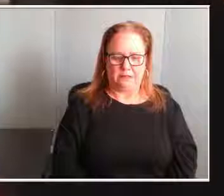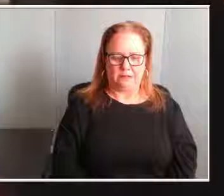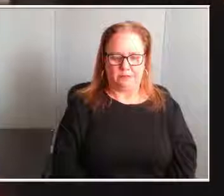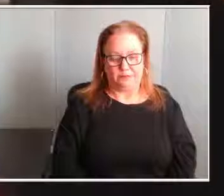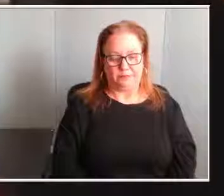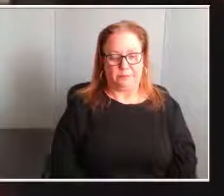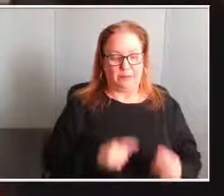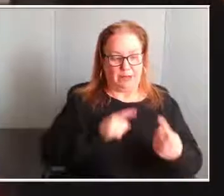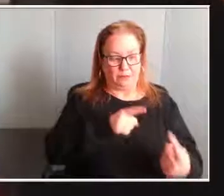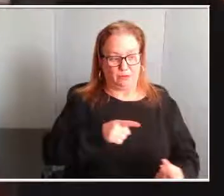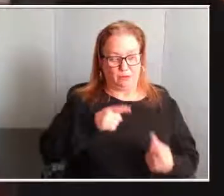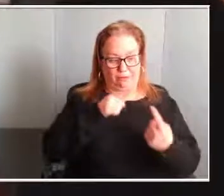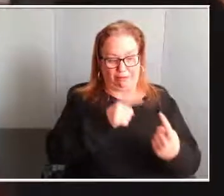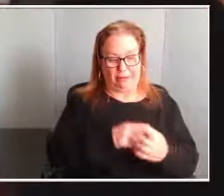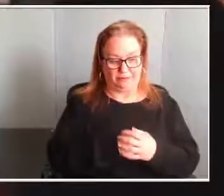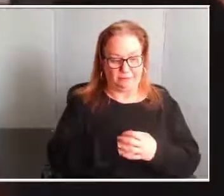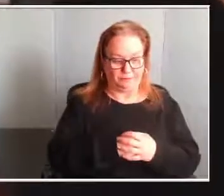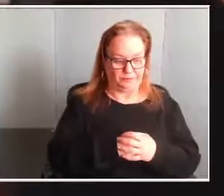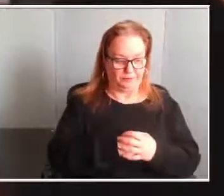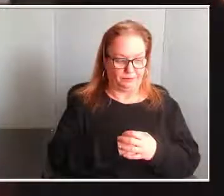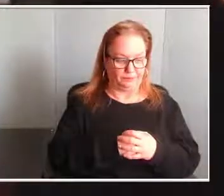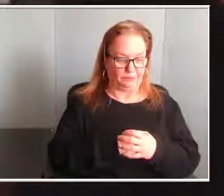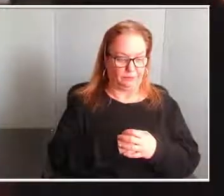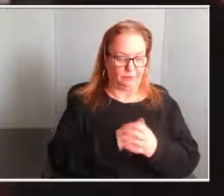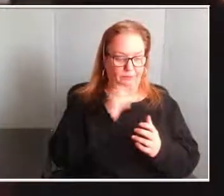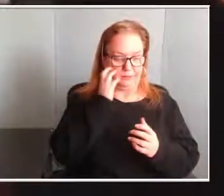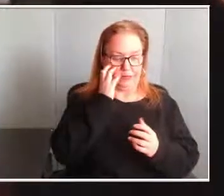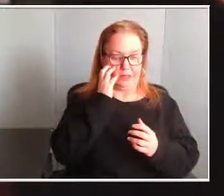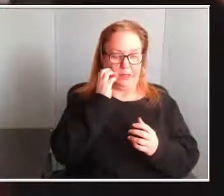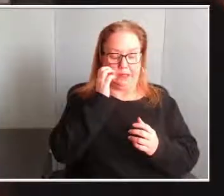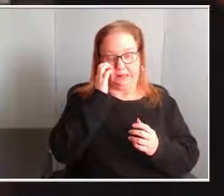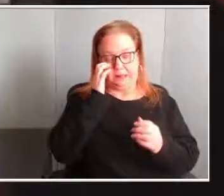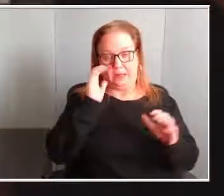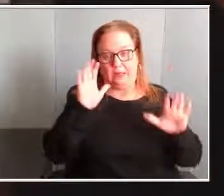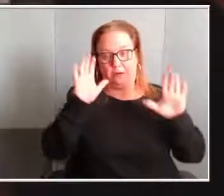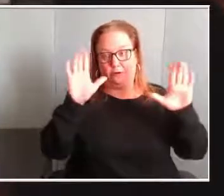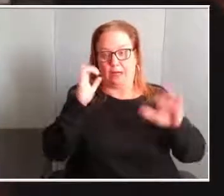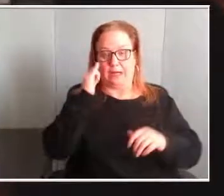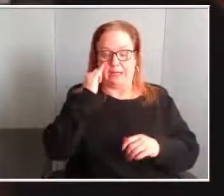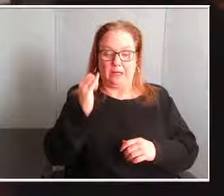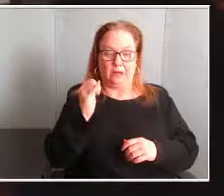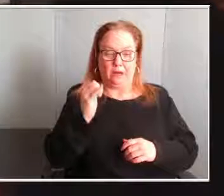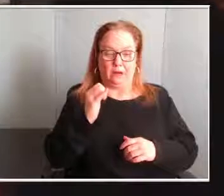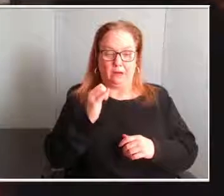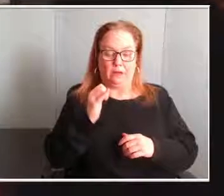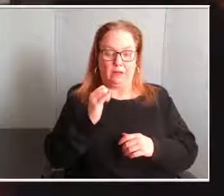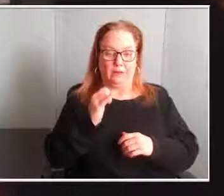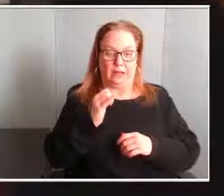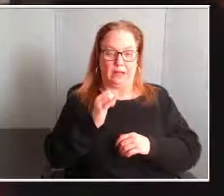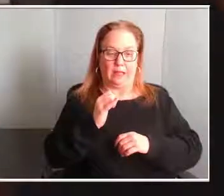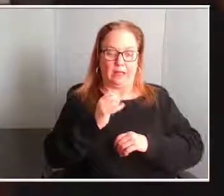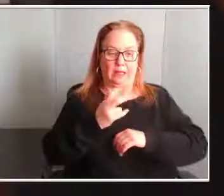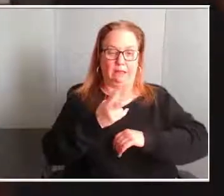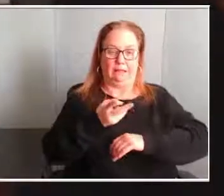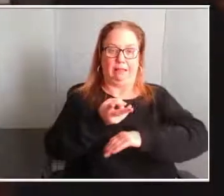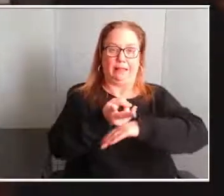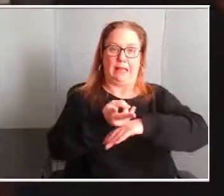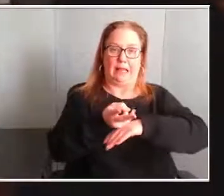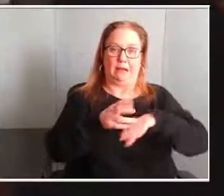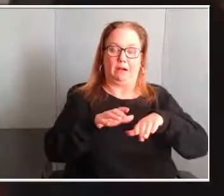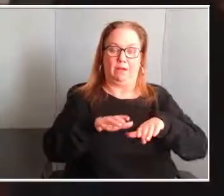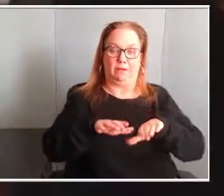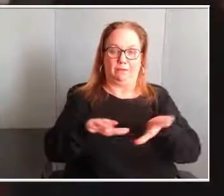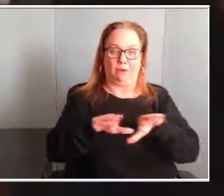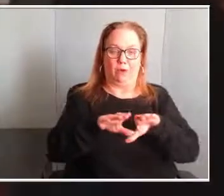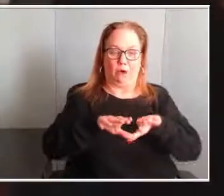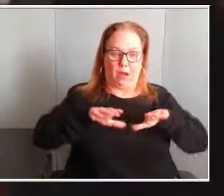was struggling. Then I had the great idea of, well, if I lay on the floor, I can push myself up to